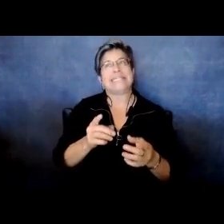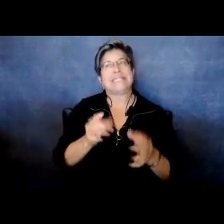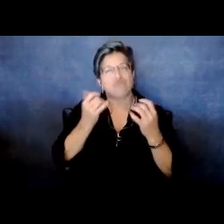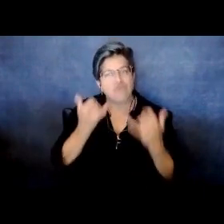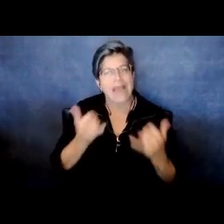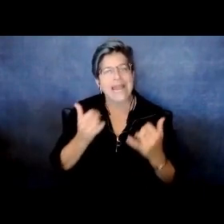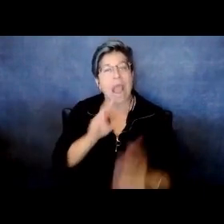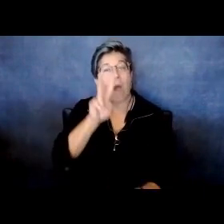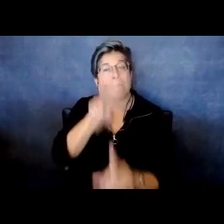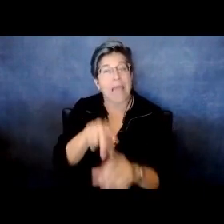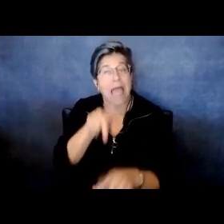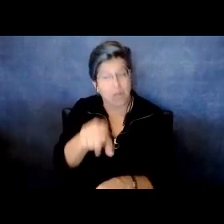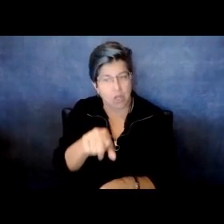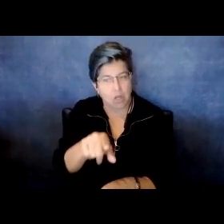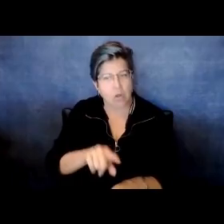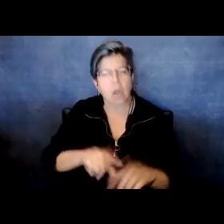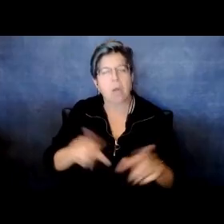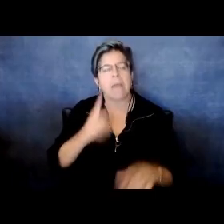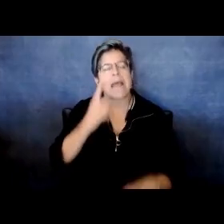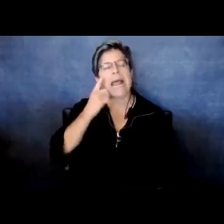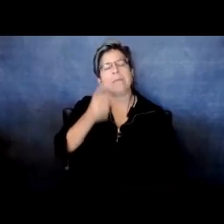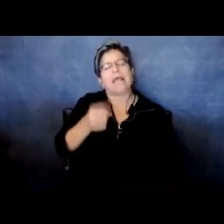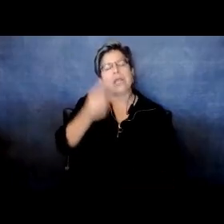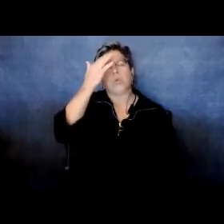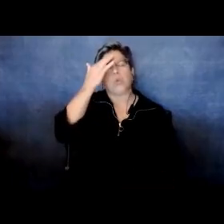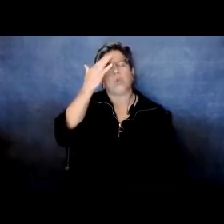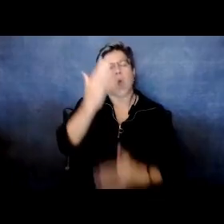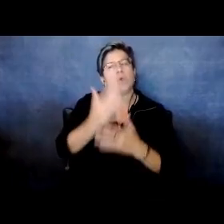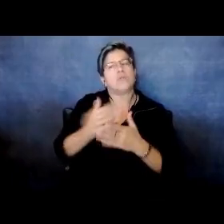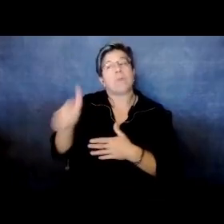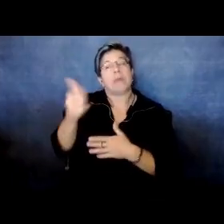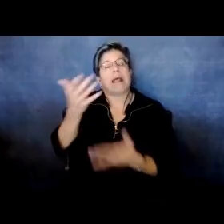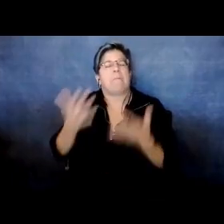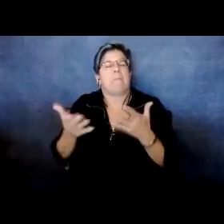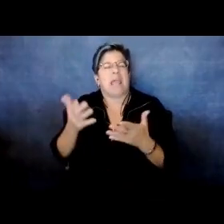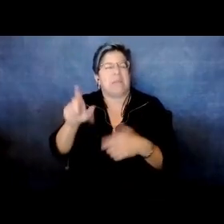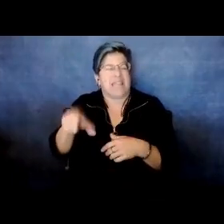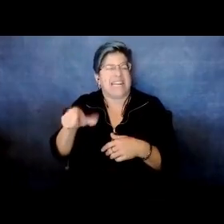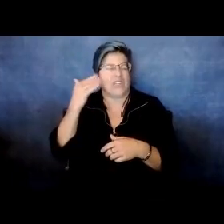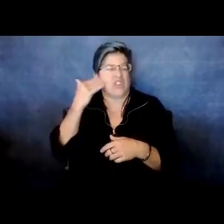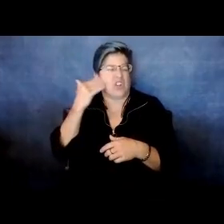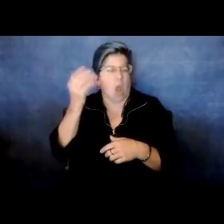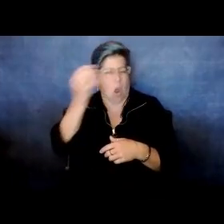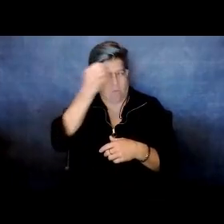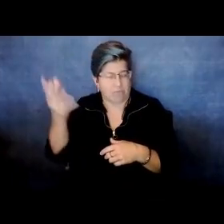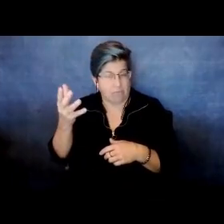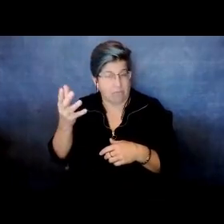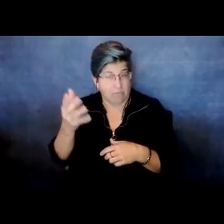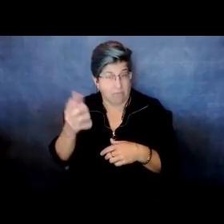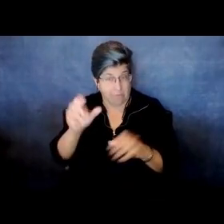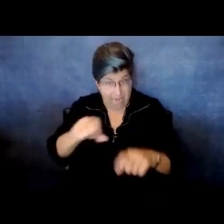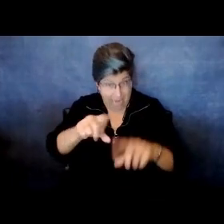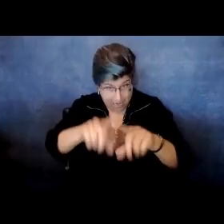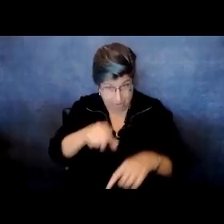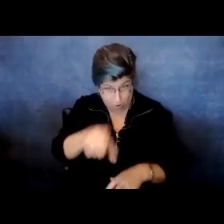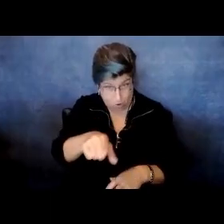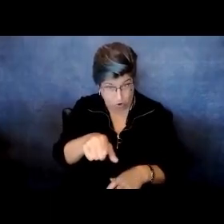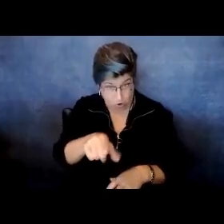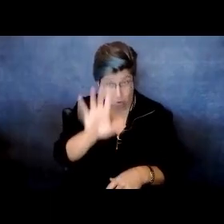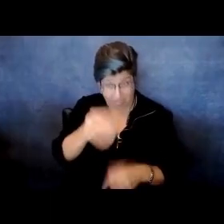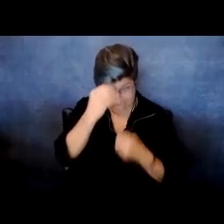you, and I suspect that you know somebody who could use this information. Can I count on you to take